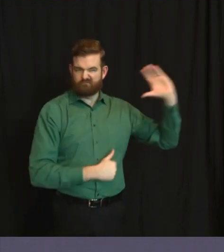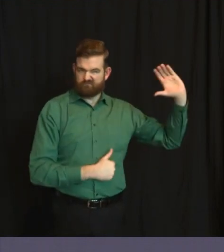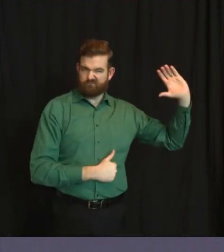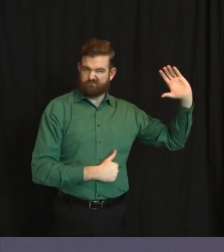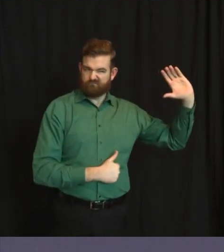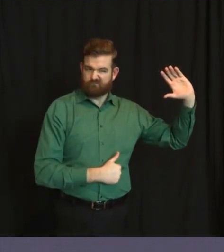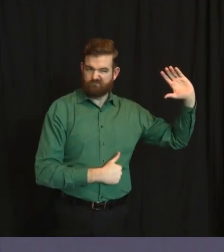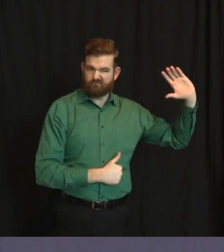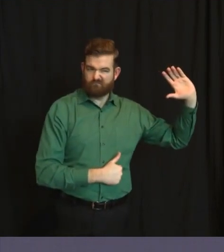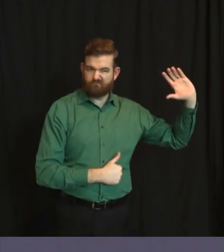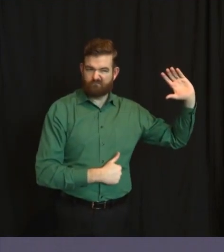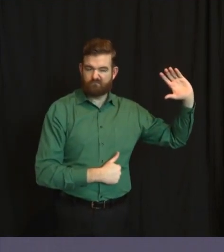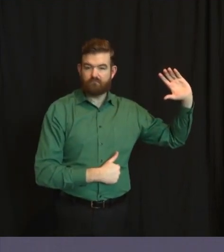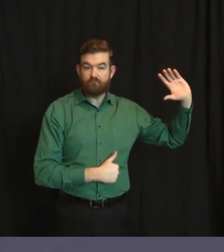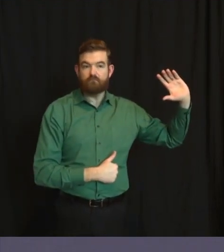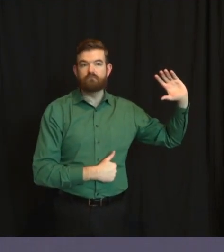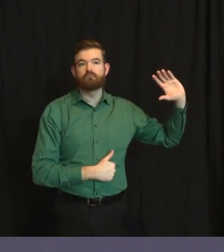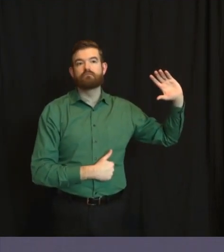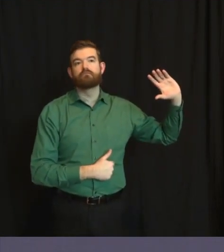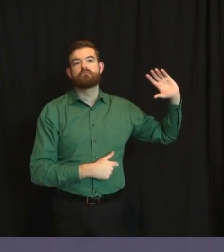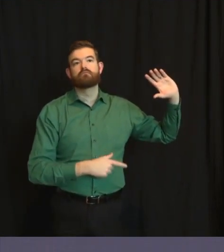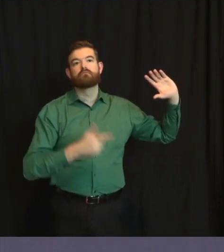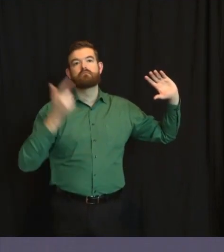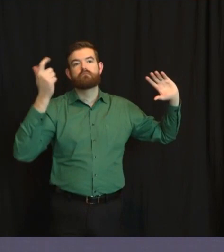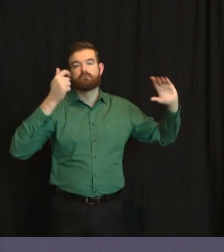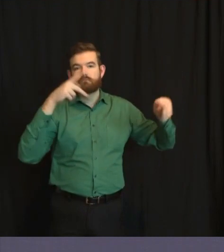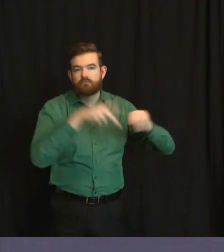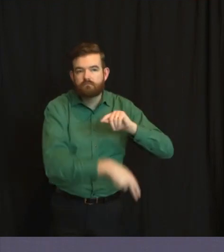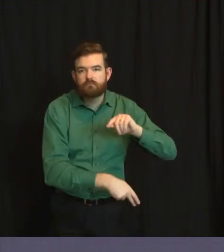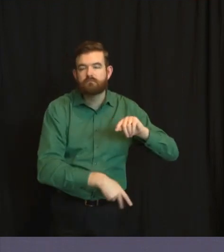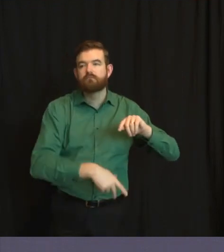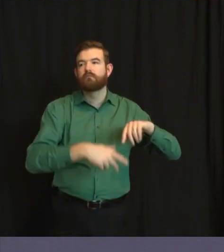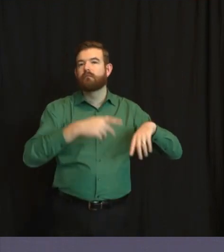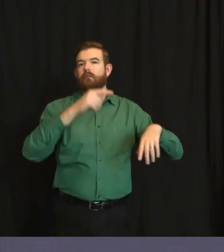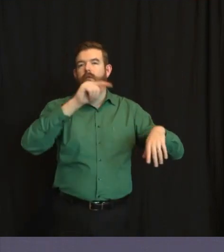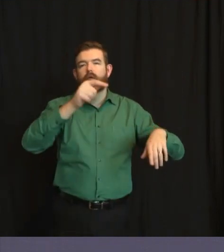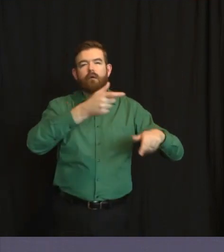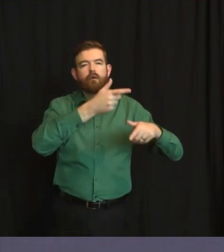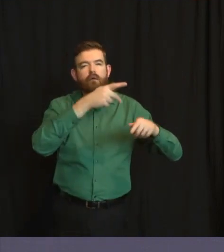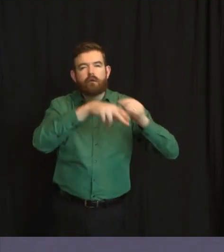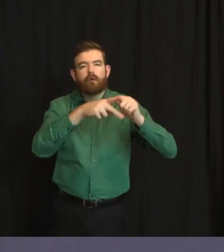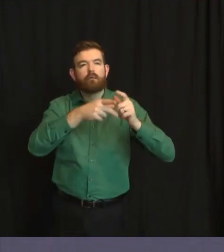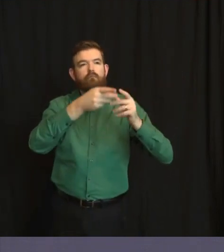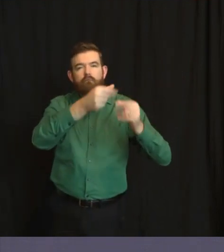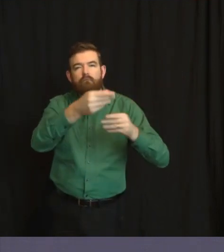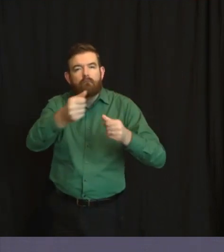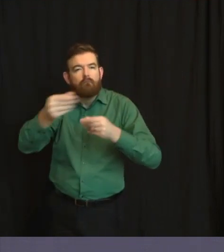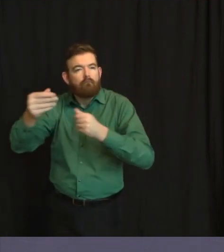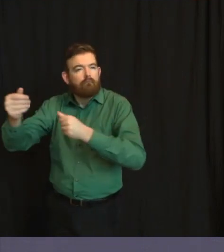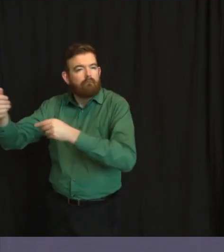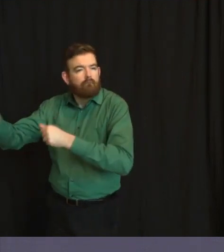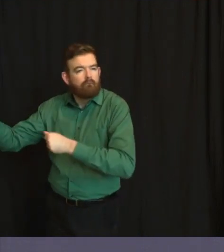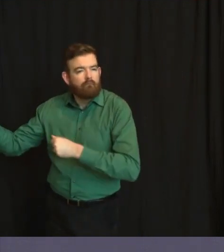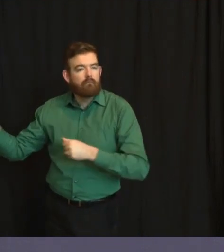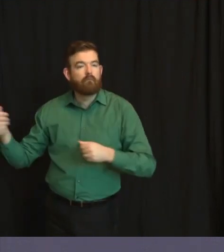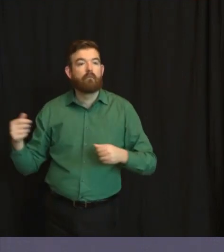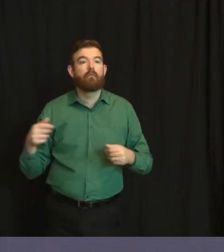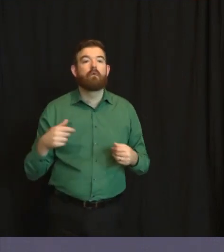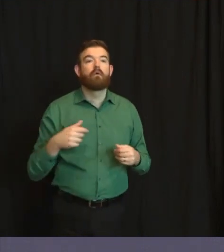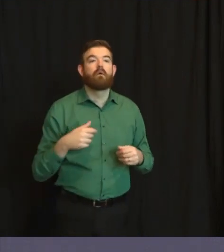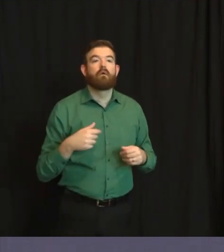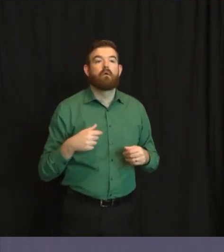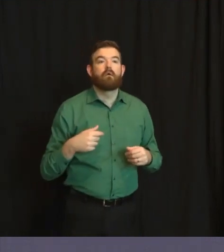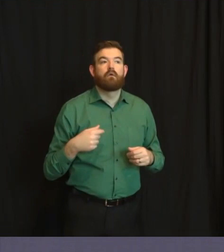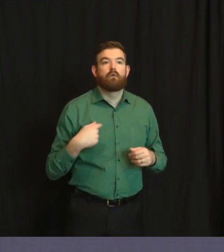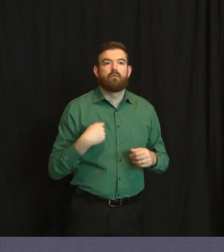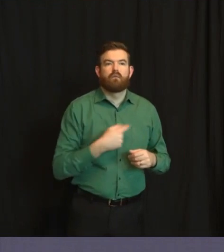pension payments. We were going in the right direction. As Mike Tyson would remind us, everyone's got a plan until you get punched in the face. And we've been punched in the face.